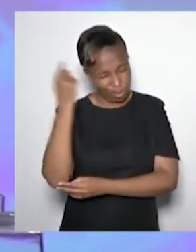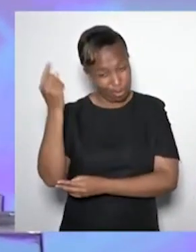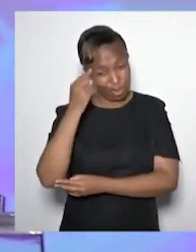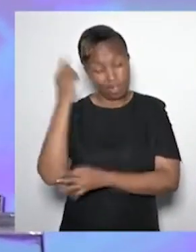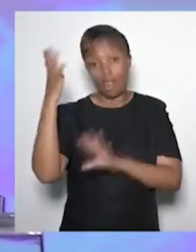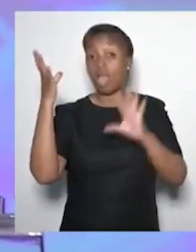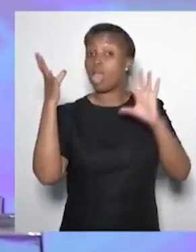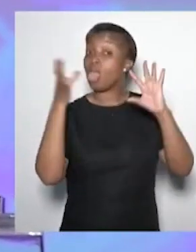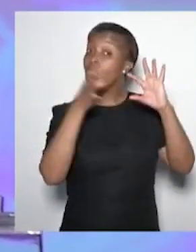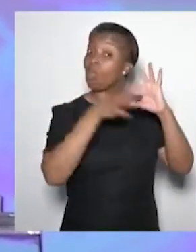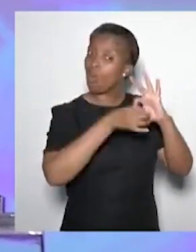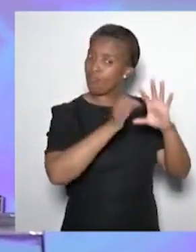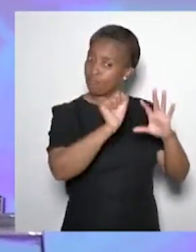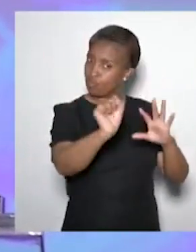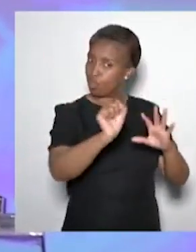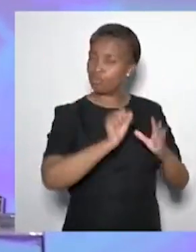house.